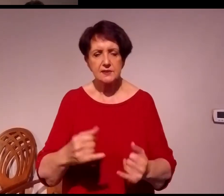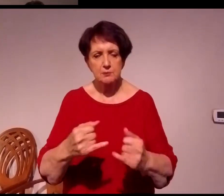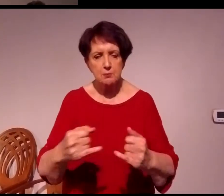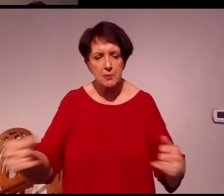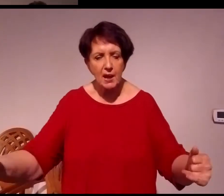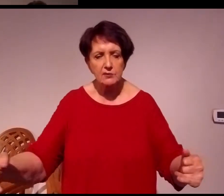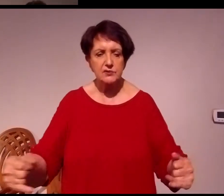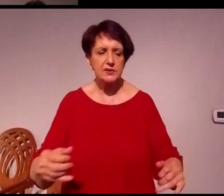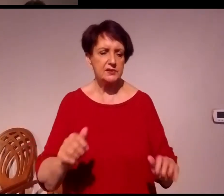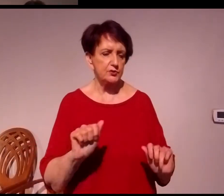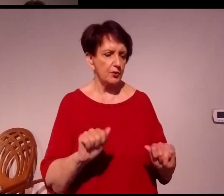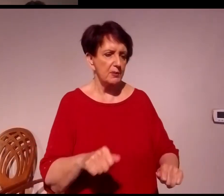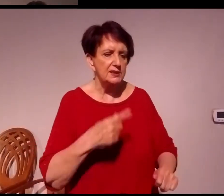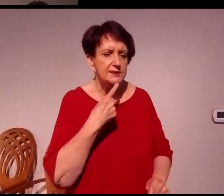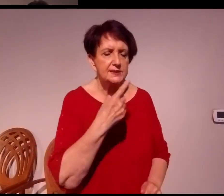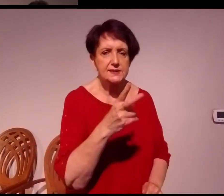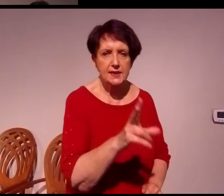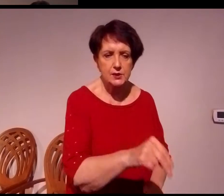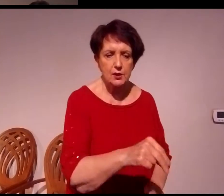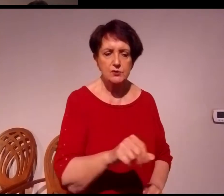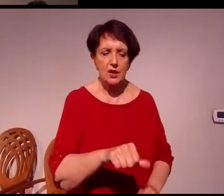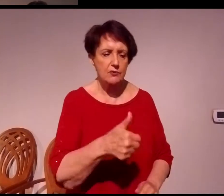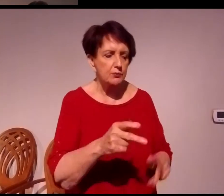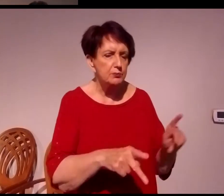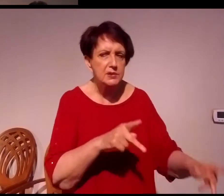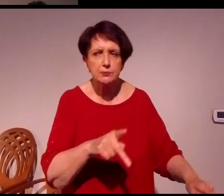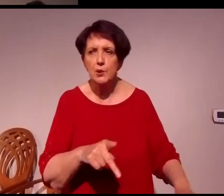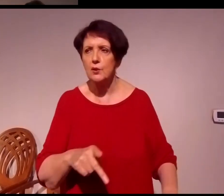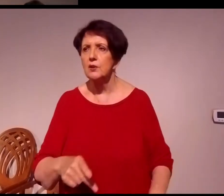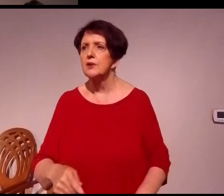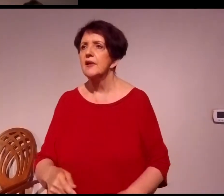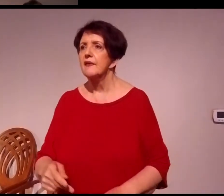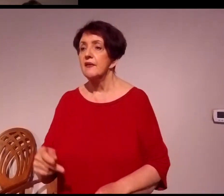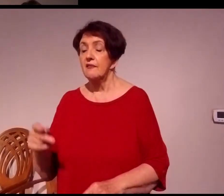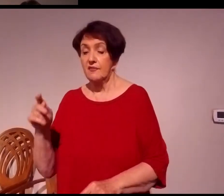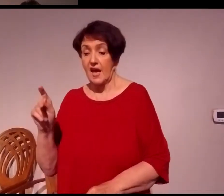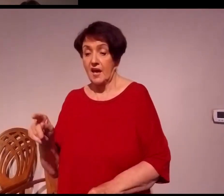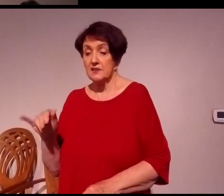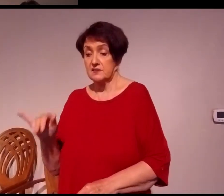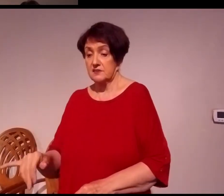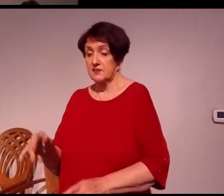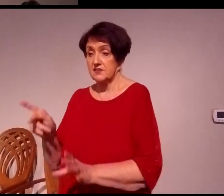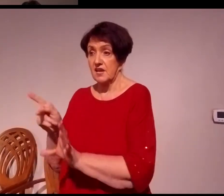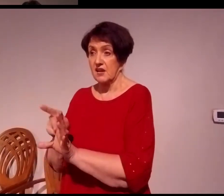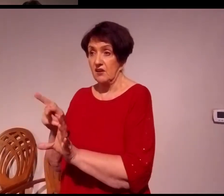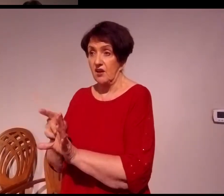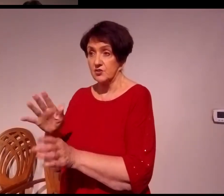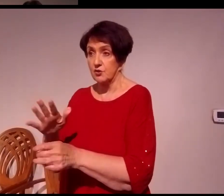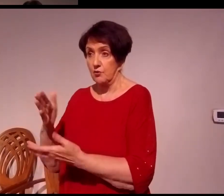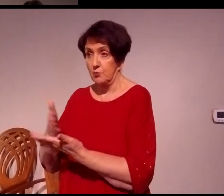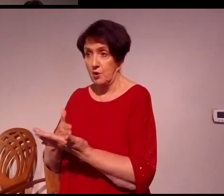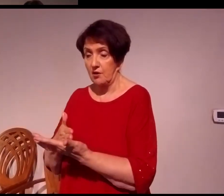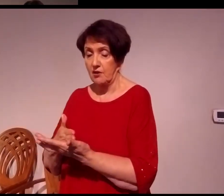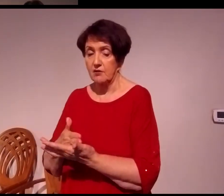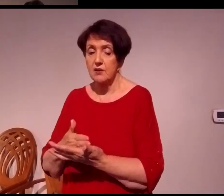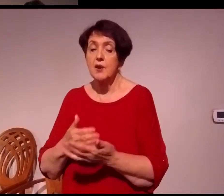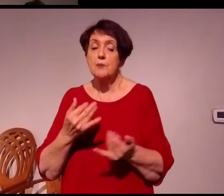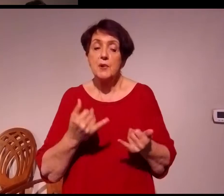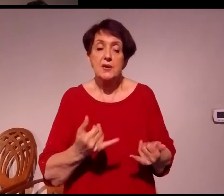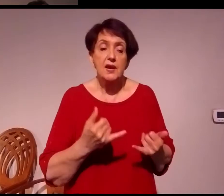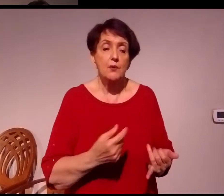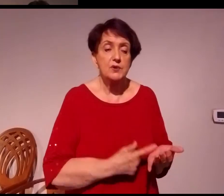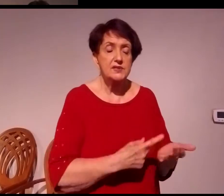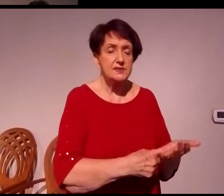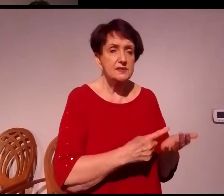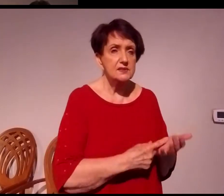other people. And this is the psychological realm of no. And then we move into the spiritual